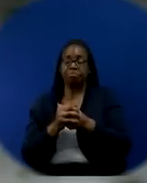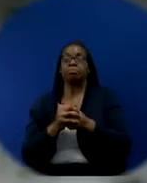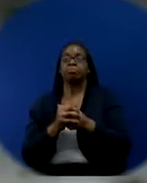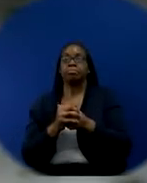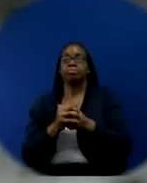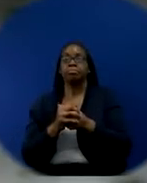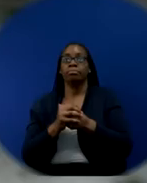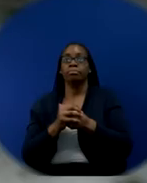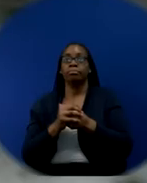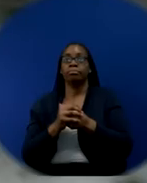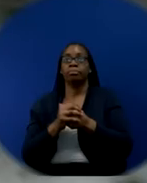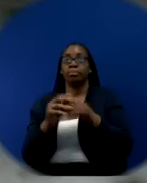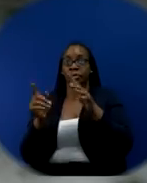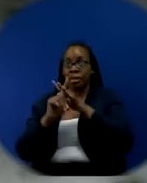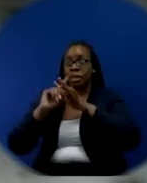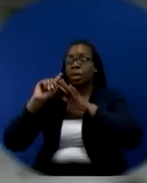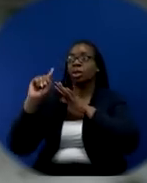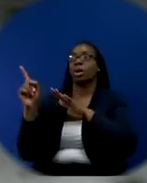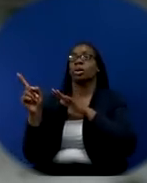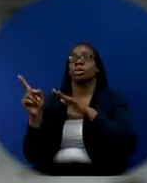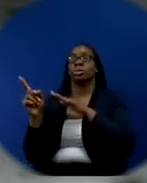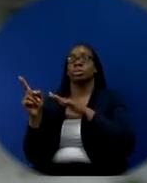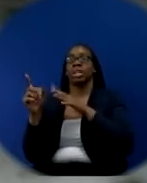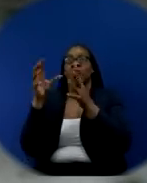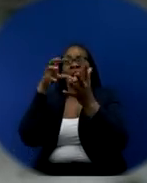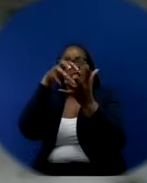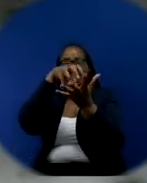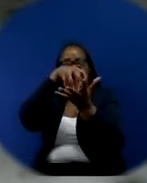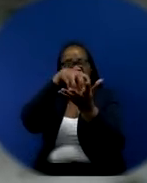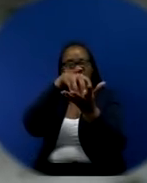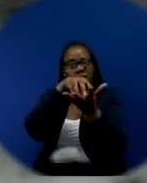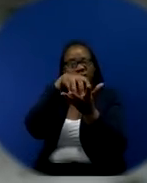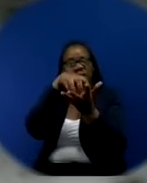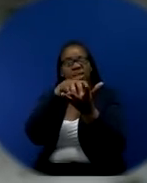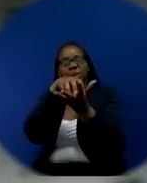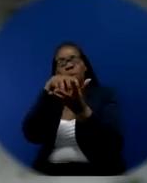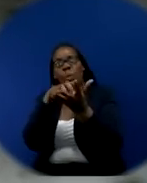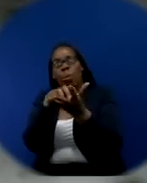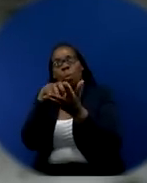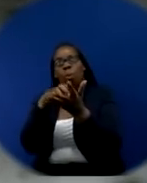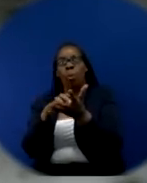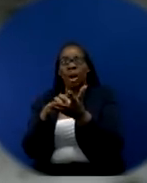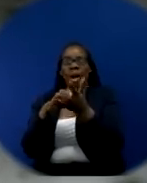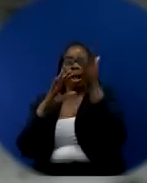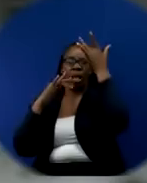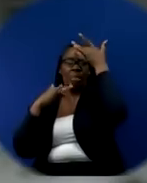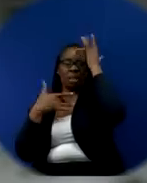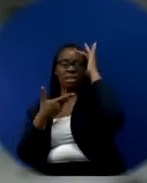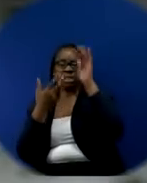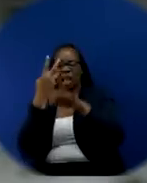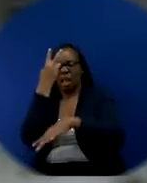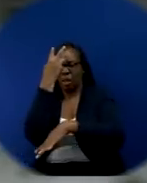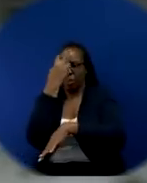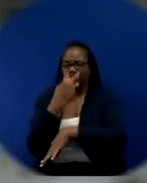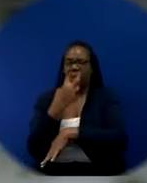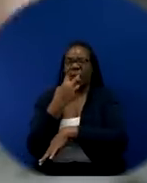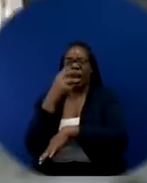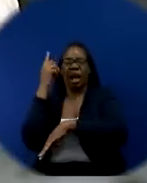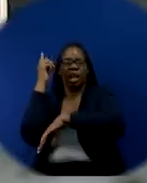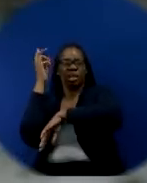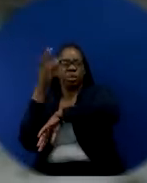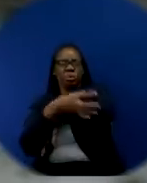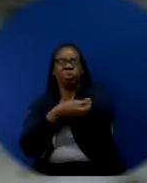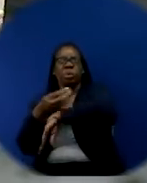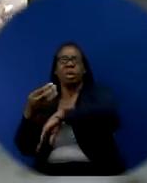Go get them, the crippled, the lame, the blind, the poor. Now, this